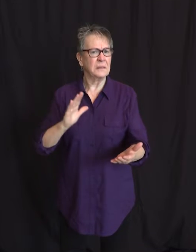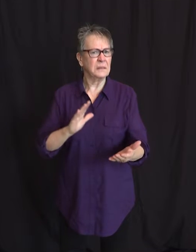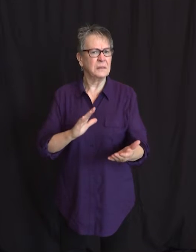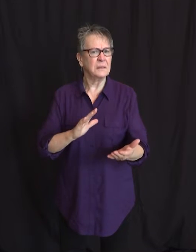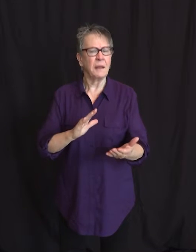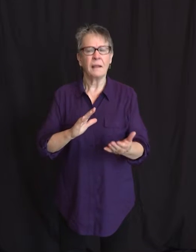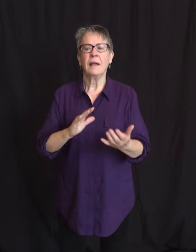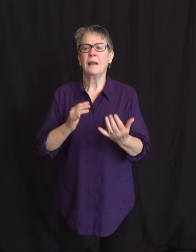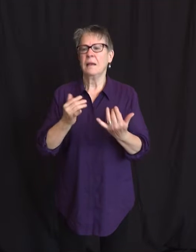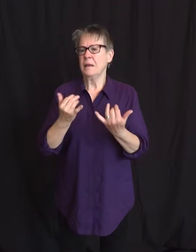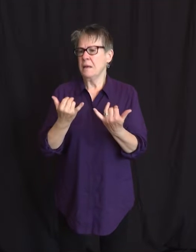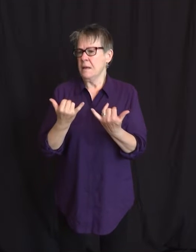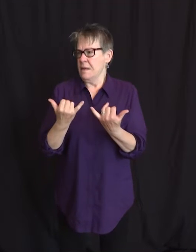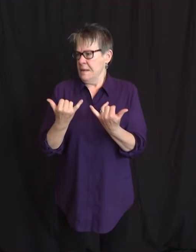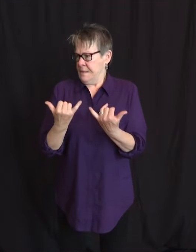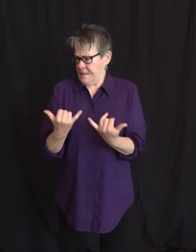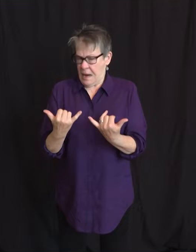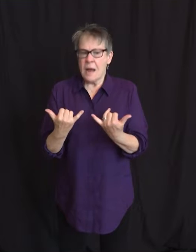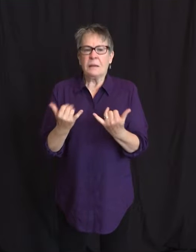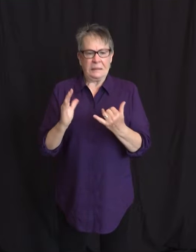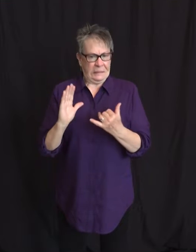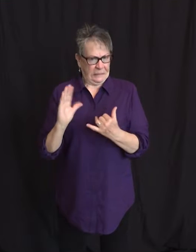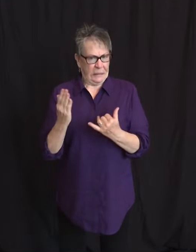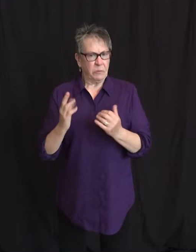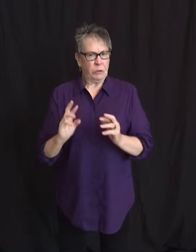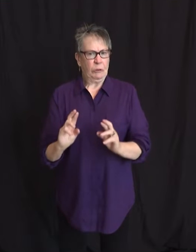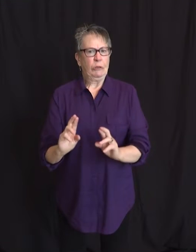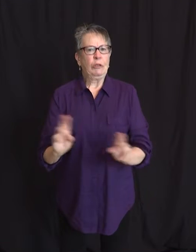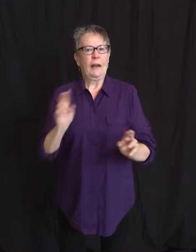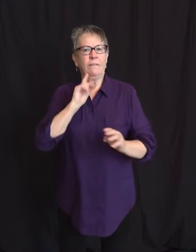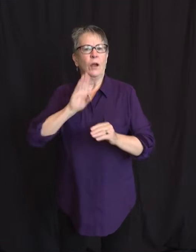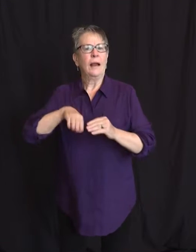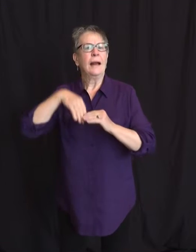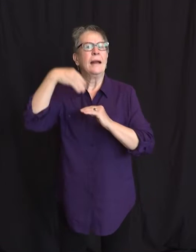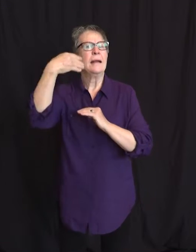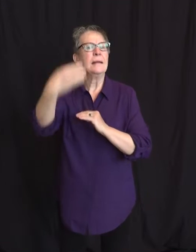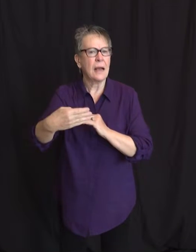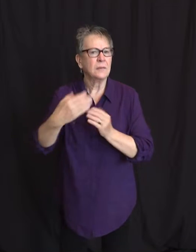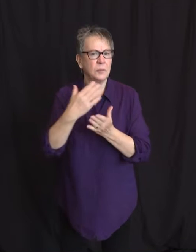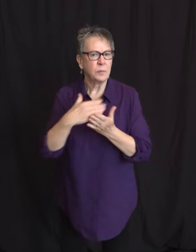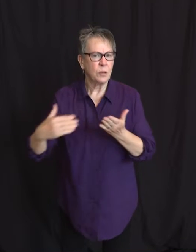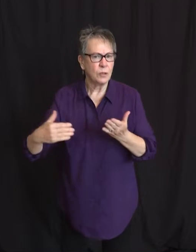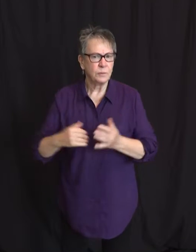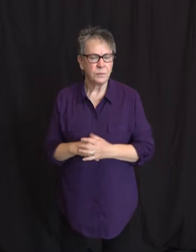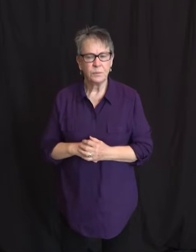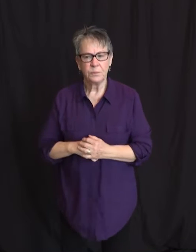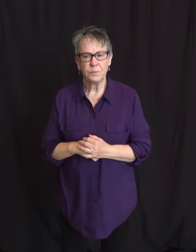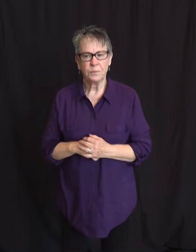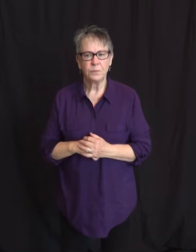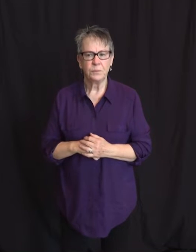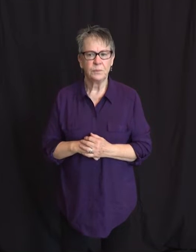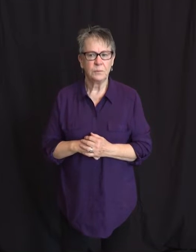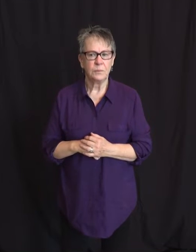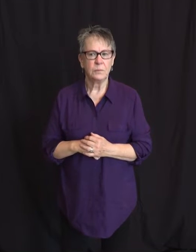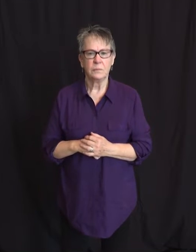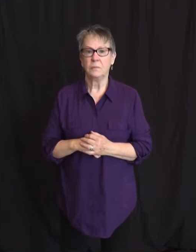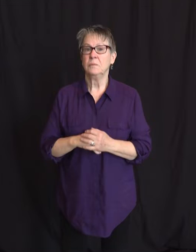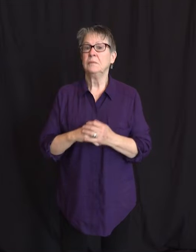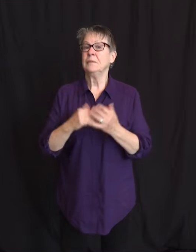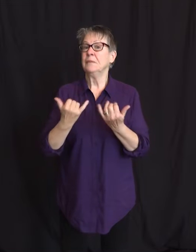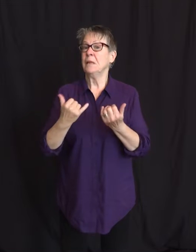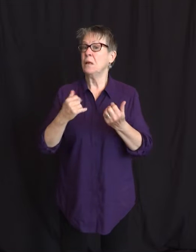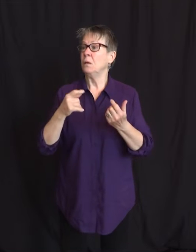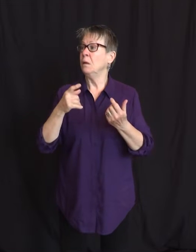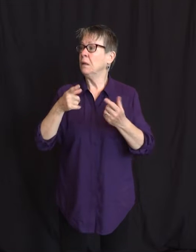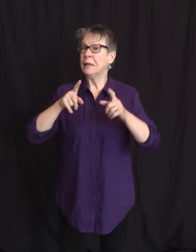challenges. Second, we must have a significantly ramped up diagnostic testing plan in place. We need